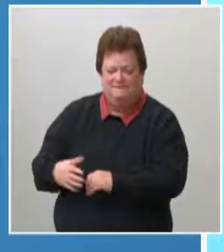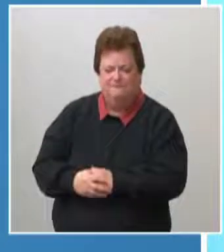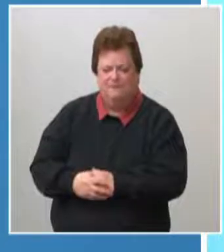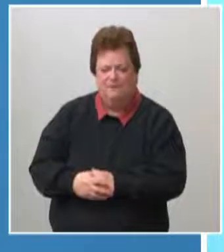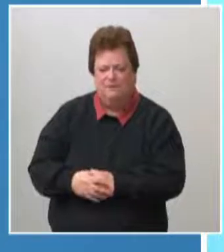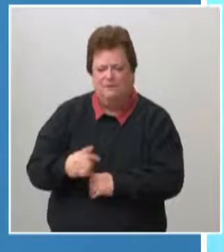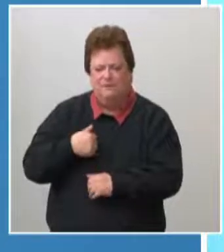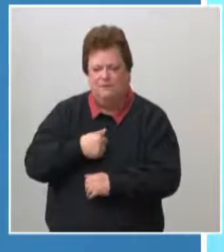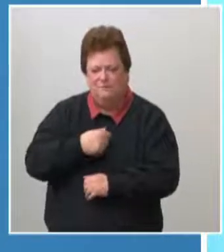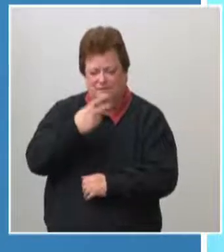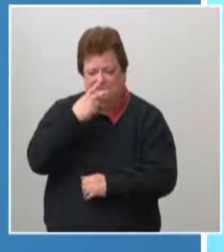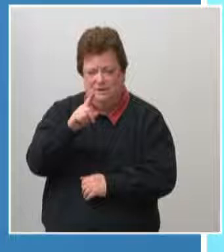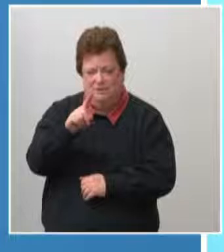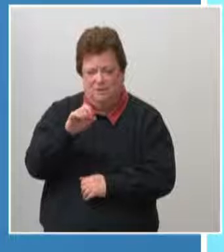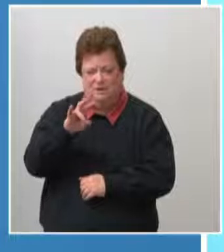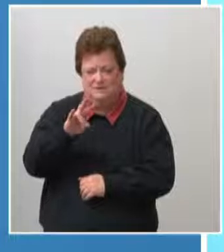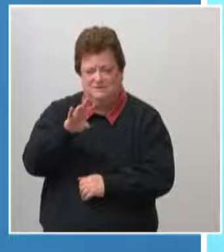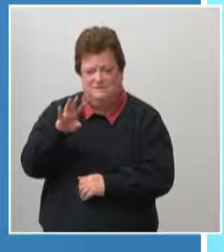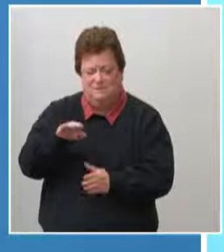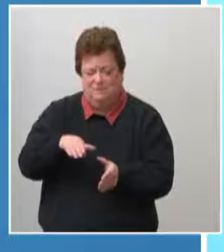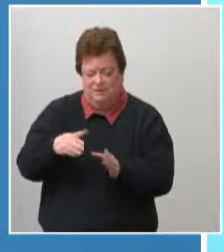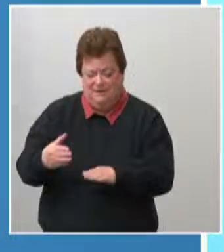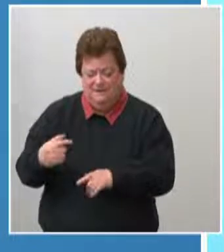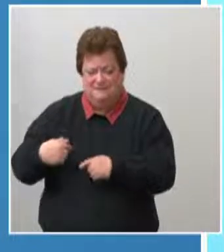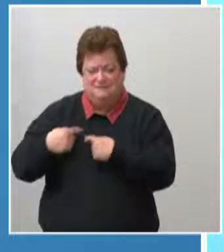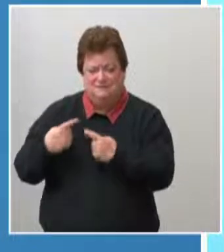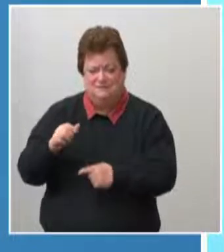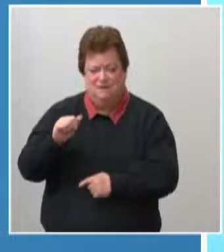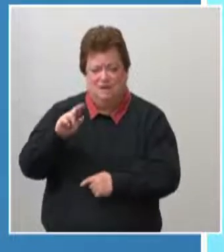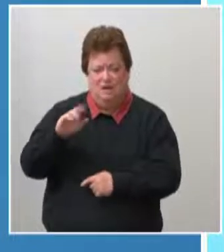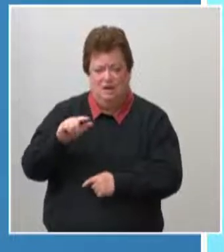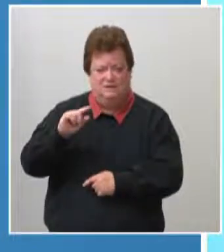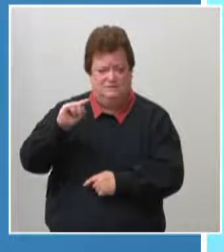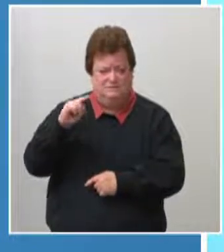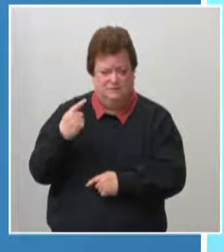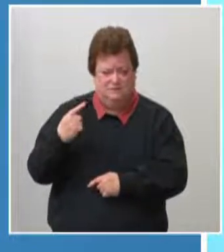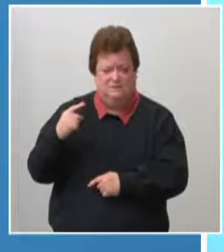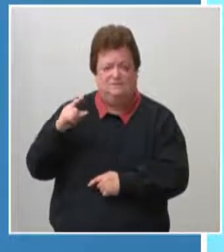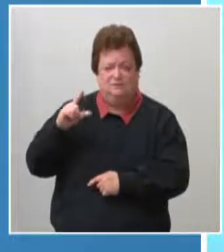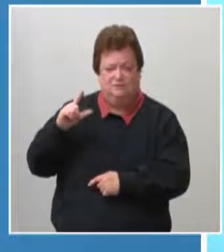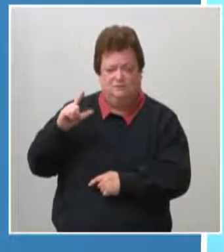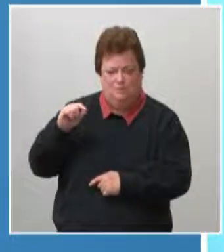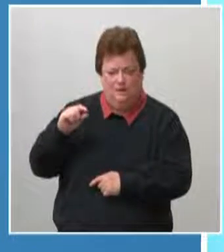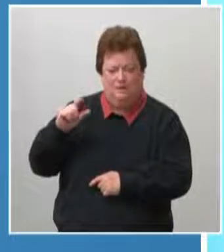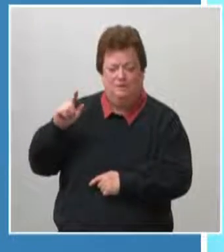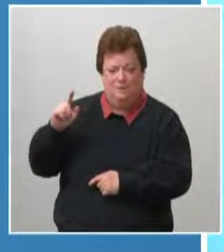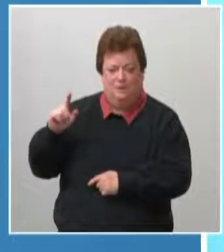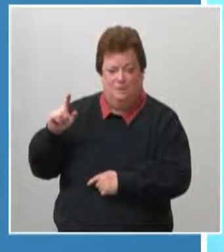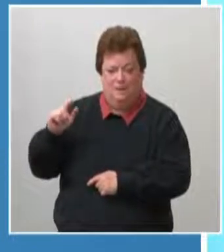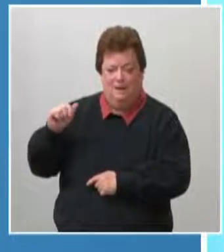we've seen 174 deaths since August the 1st of 2021 at our facility. But of